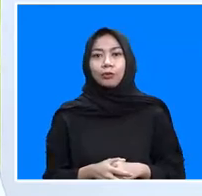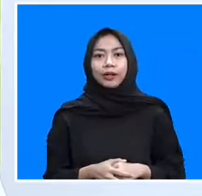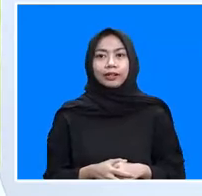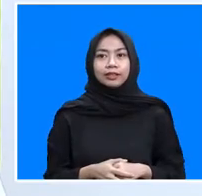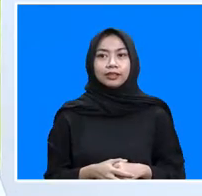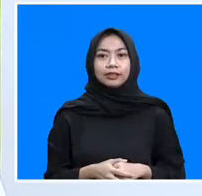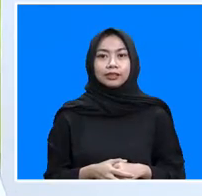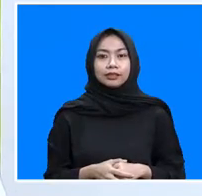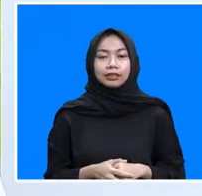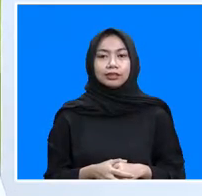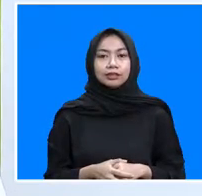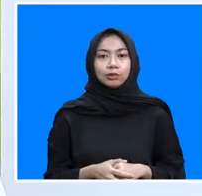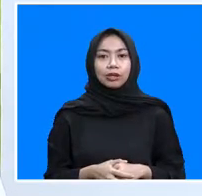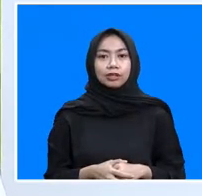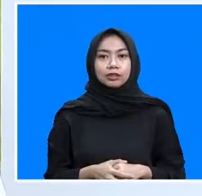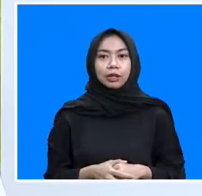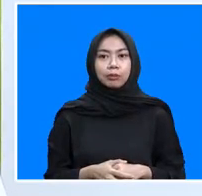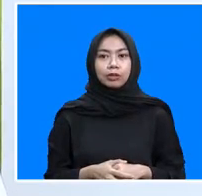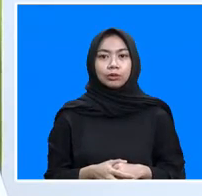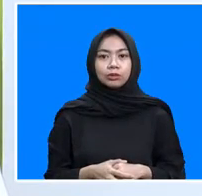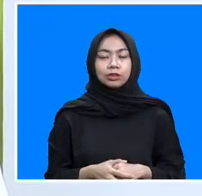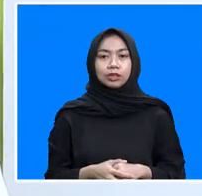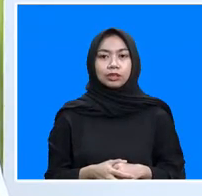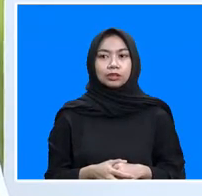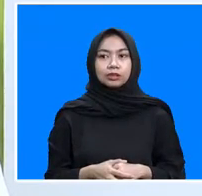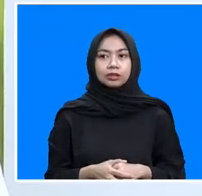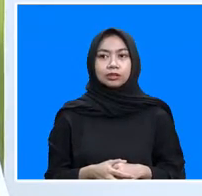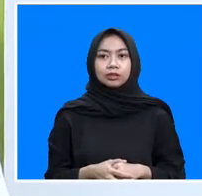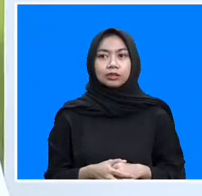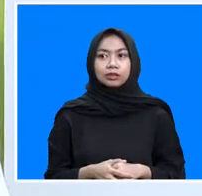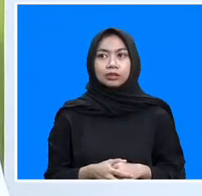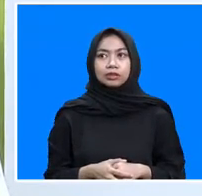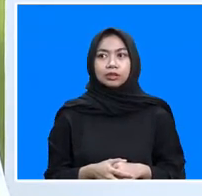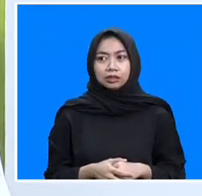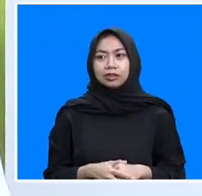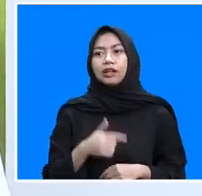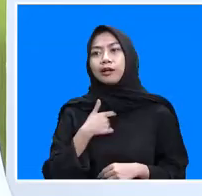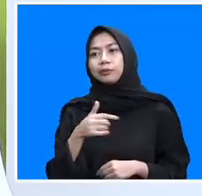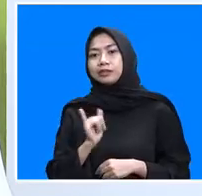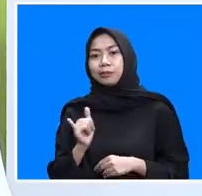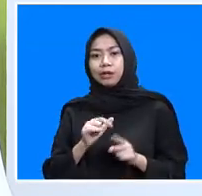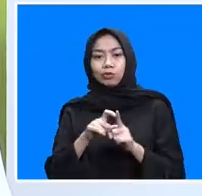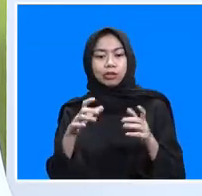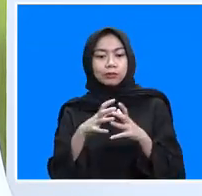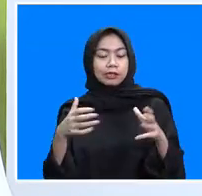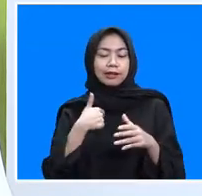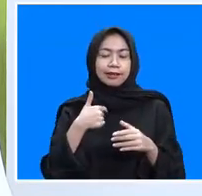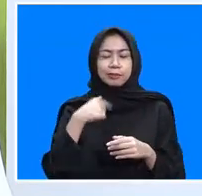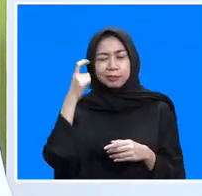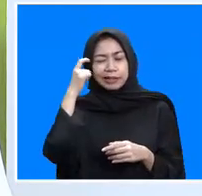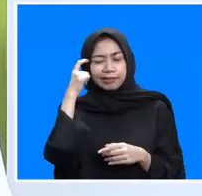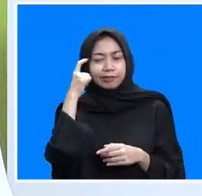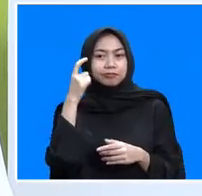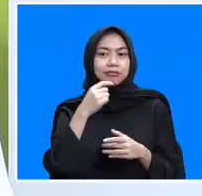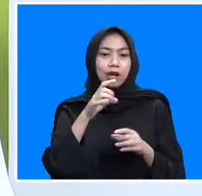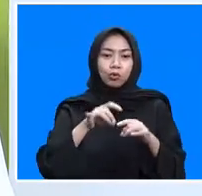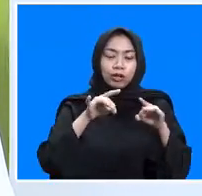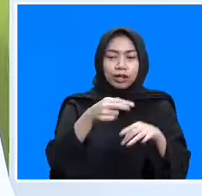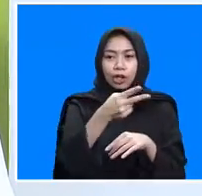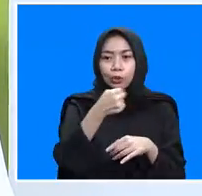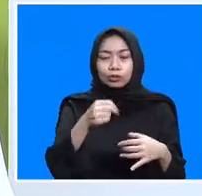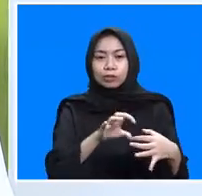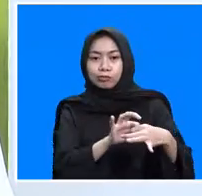work and your ministry's work throughout the G20 year has been fantastic, And Australia is really looking forward